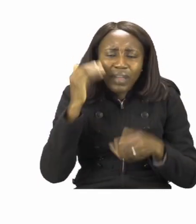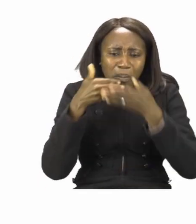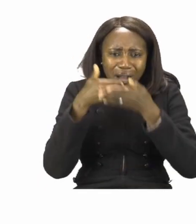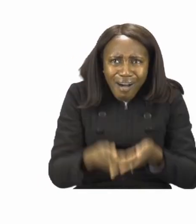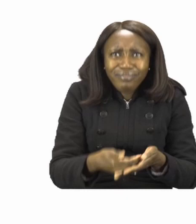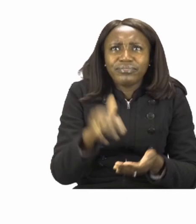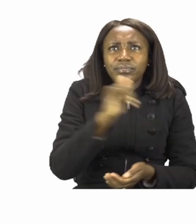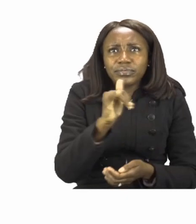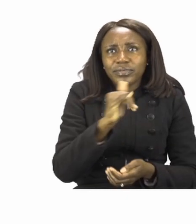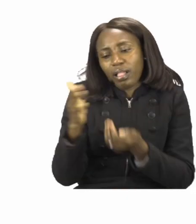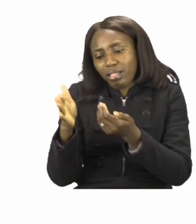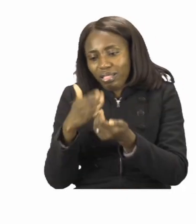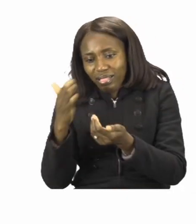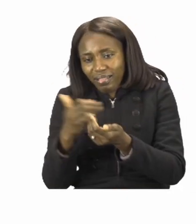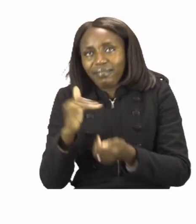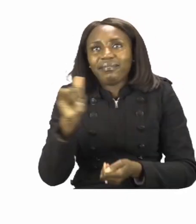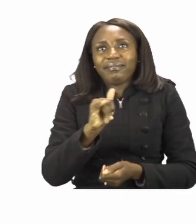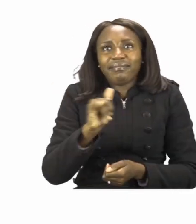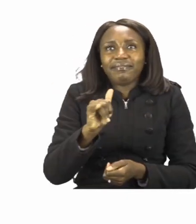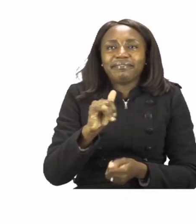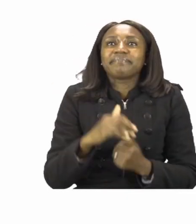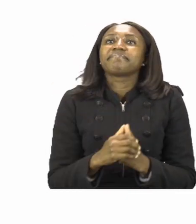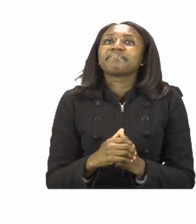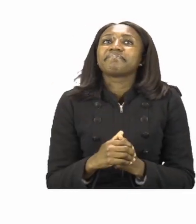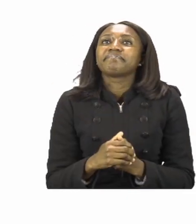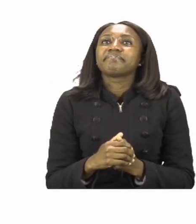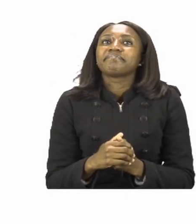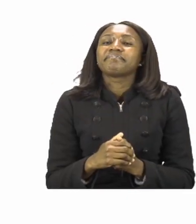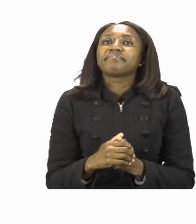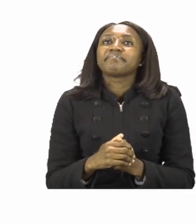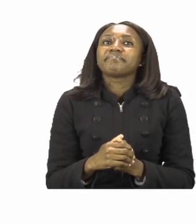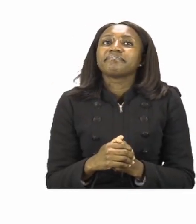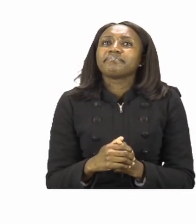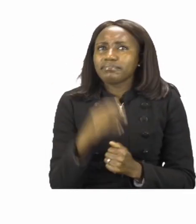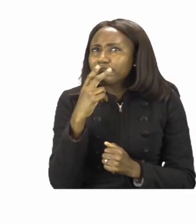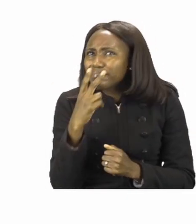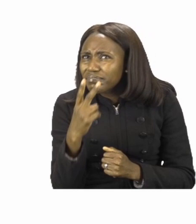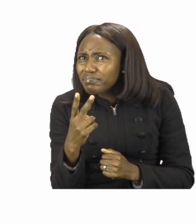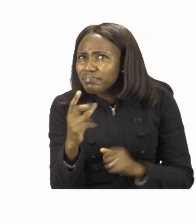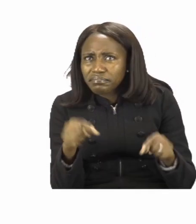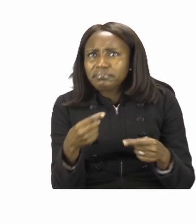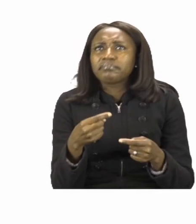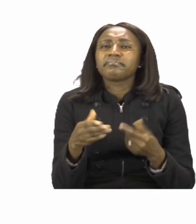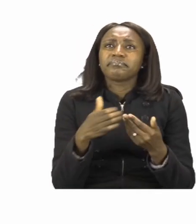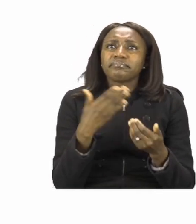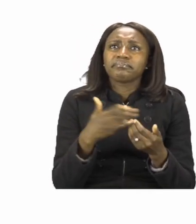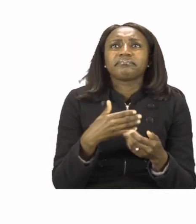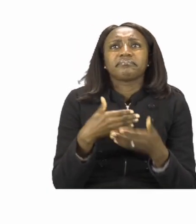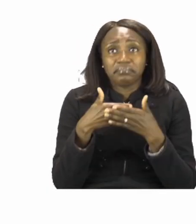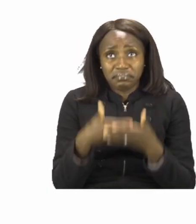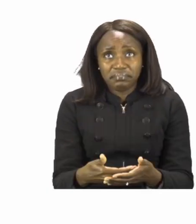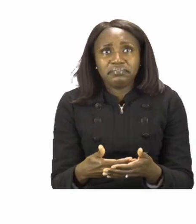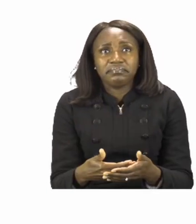heavy and what is light. So let's try and find some things in the classroom.